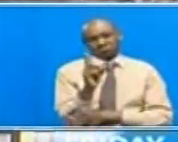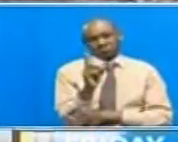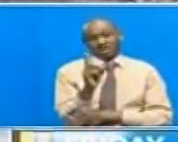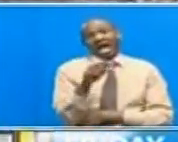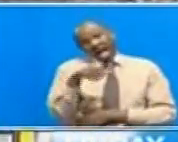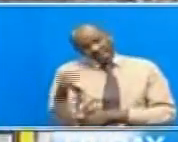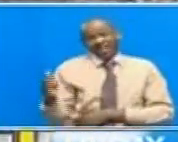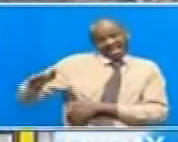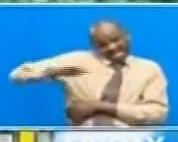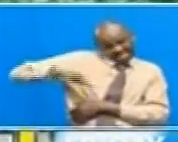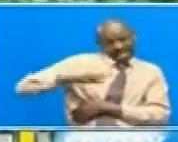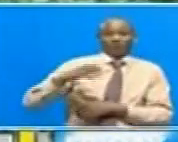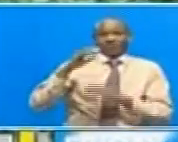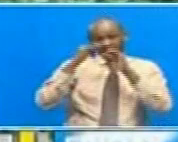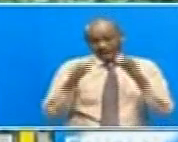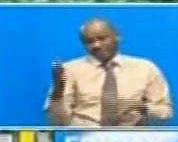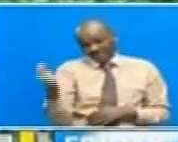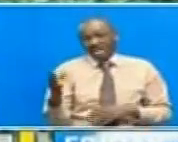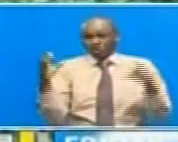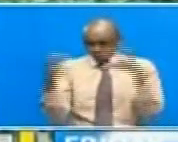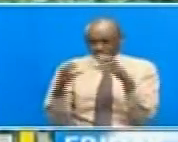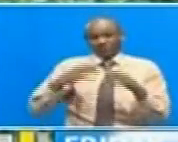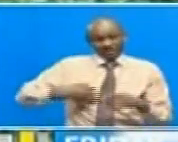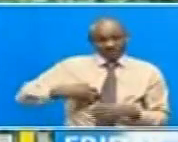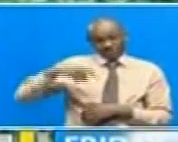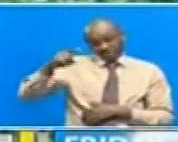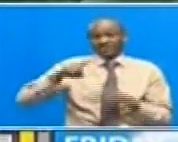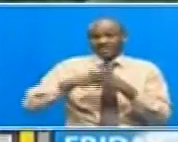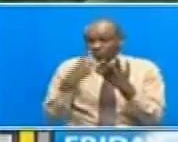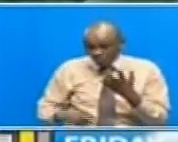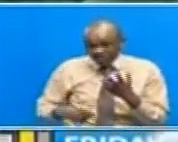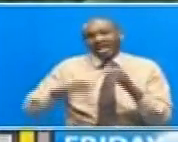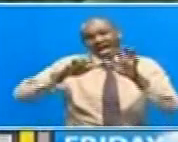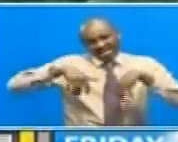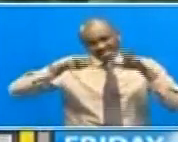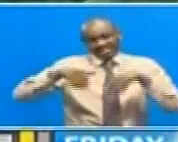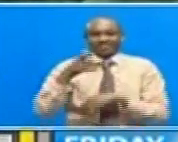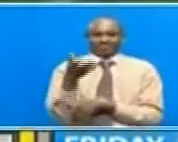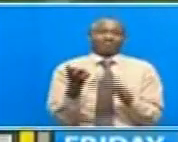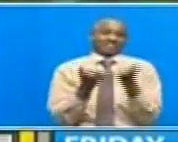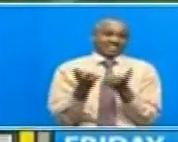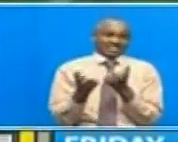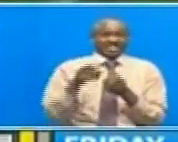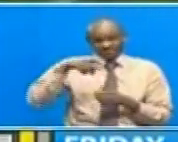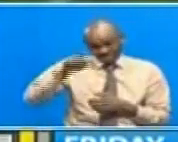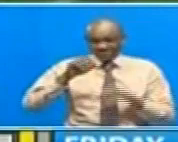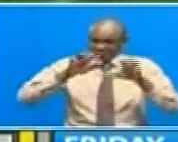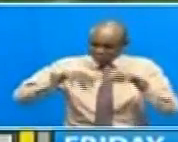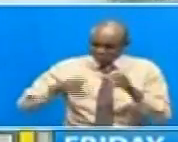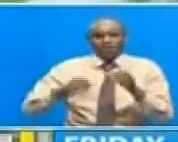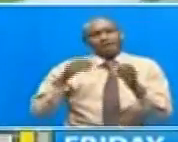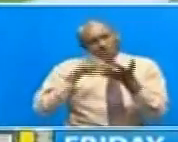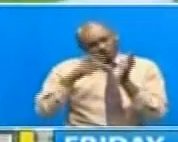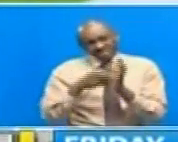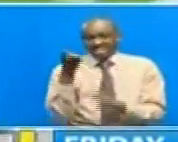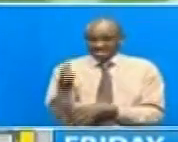In another area of the camp, a group of refugees are venturing into agribusiness. Such agricultural projects